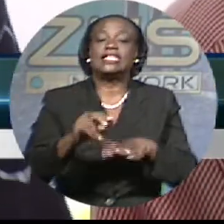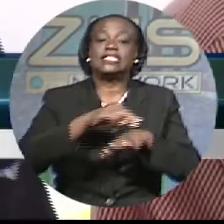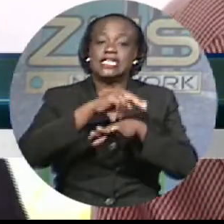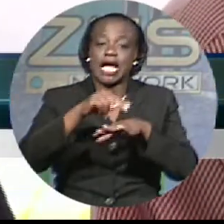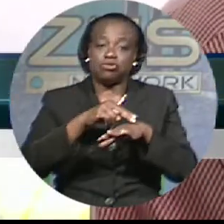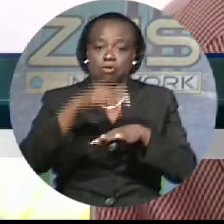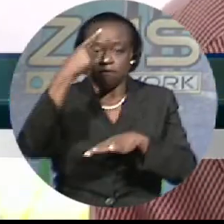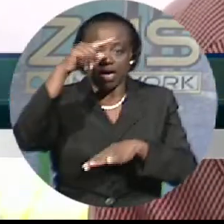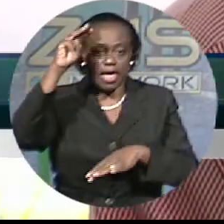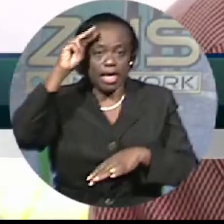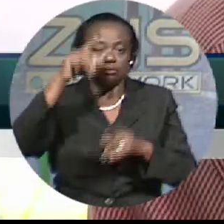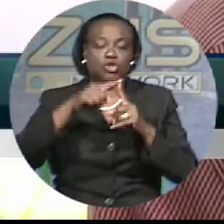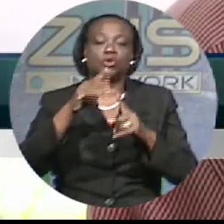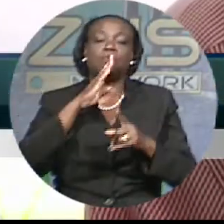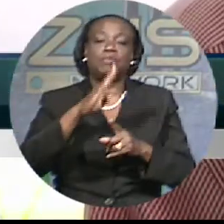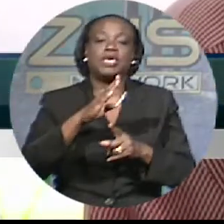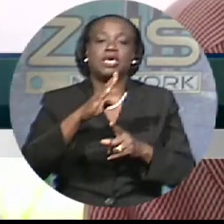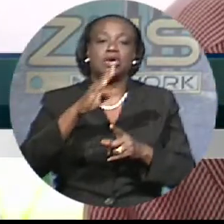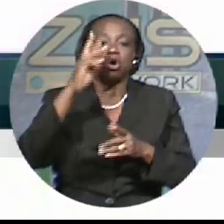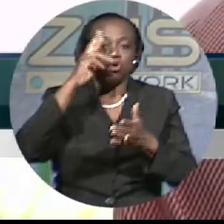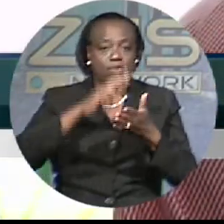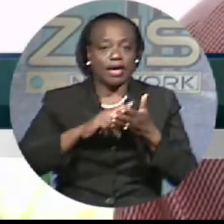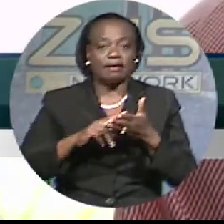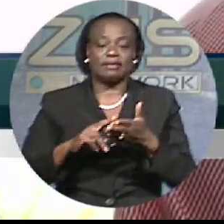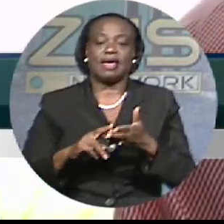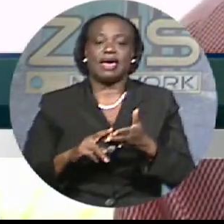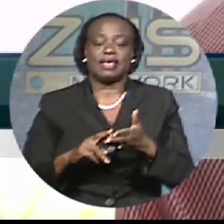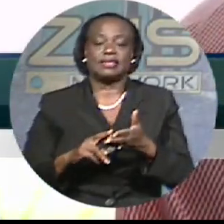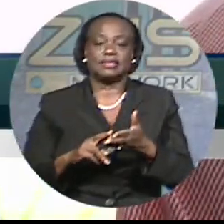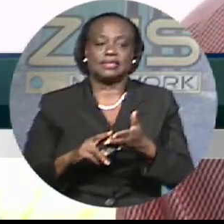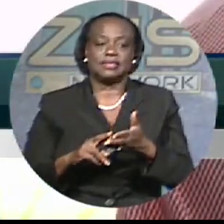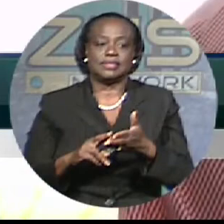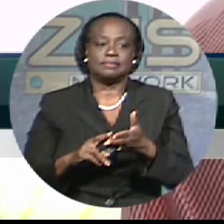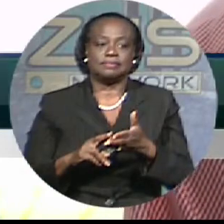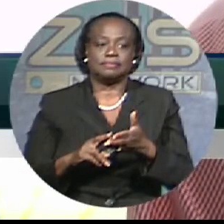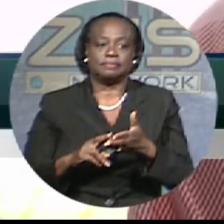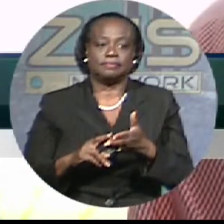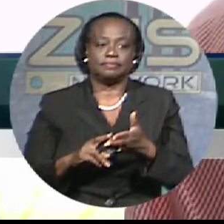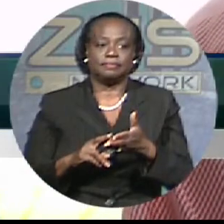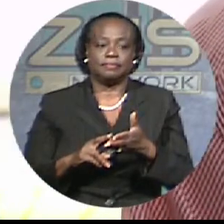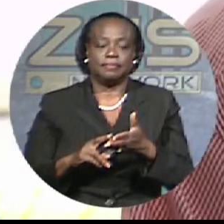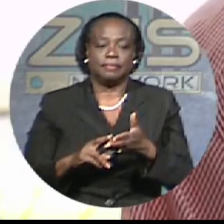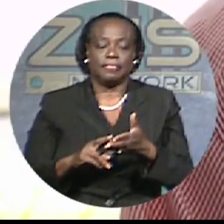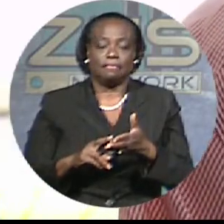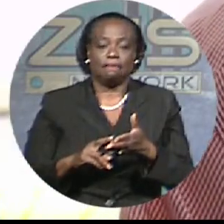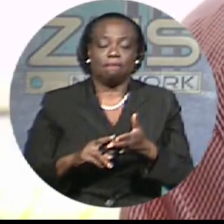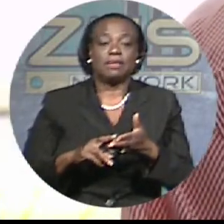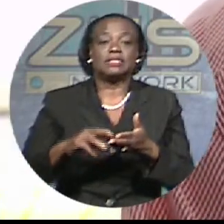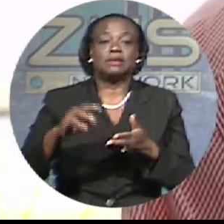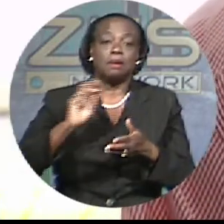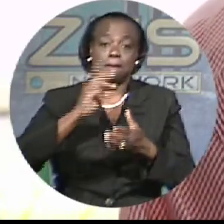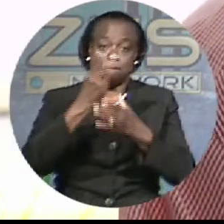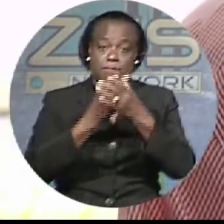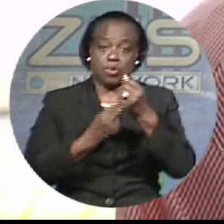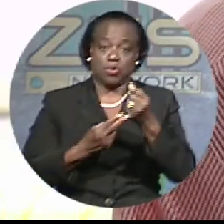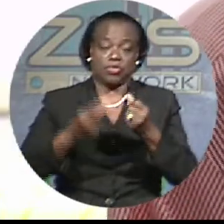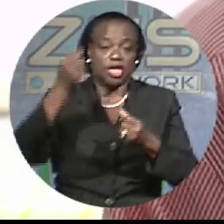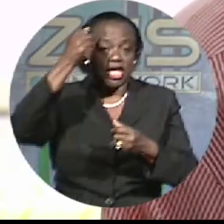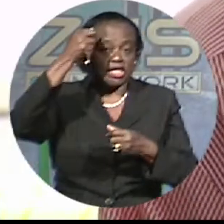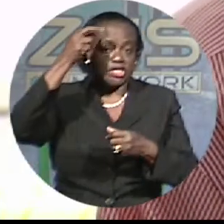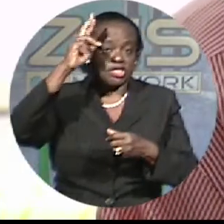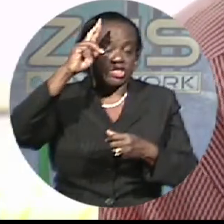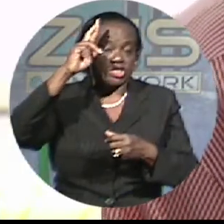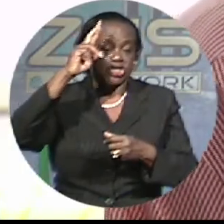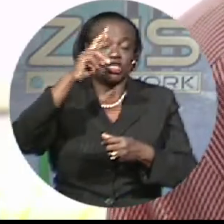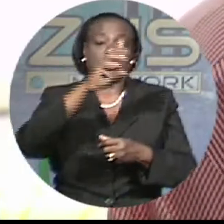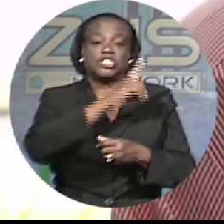crew. And I can't stop it, and they can't stop it. You know, when I talk, Cecil got to be there to talk with me. And whatever I do,